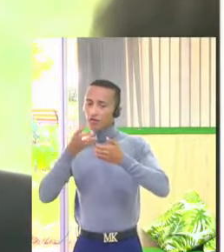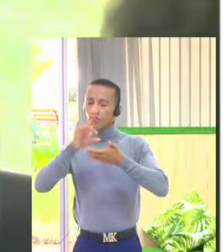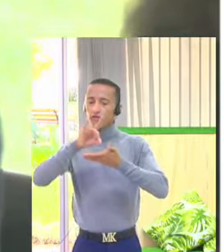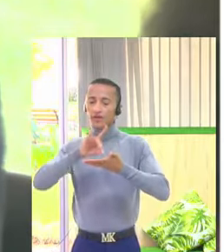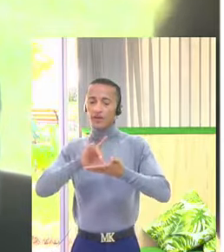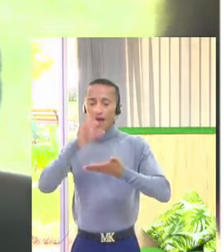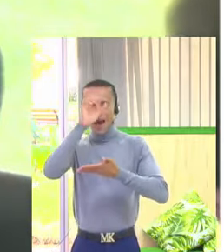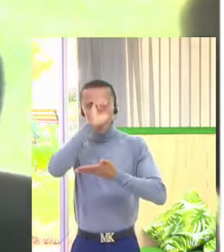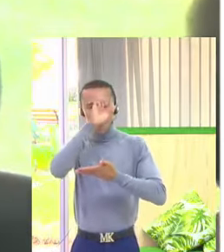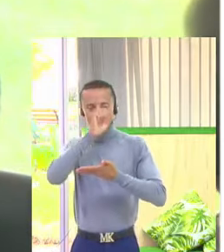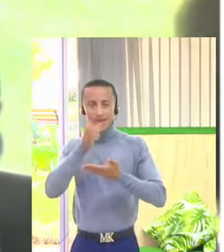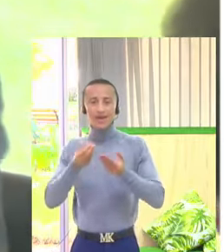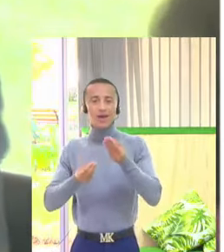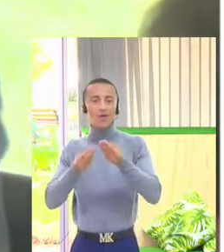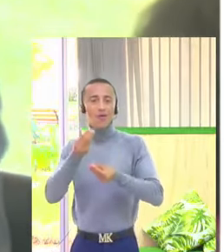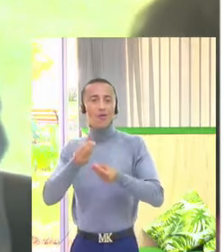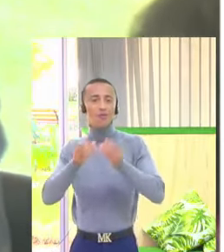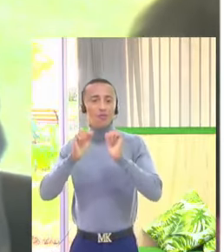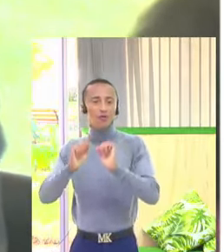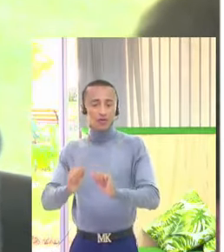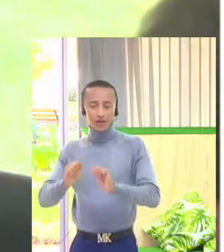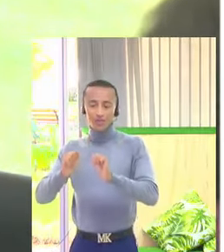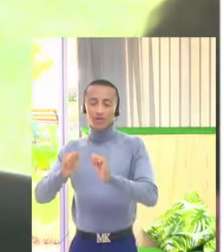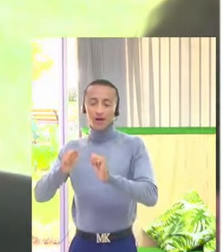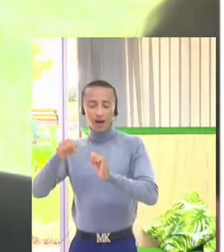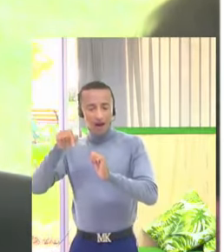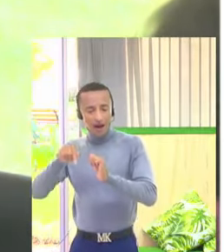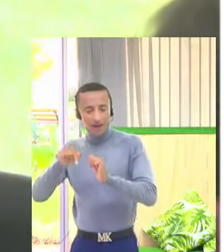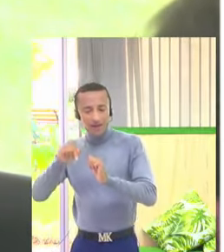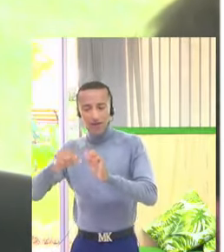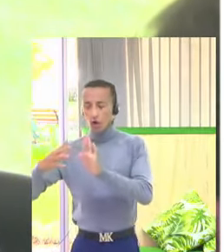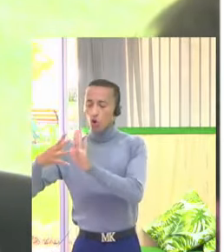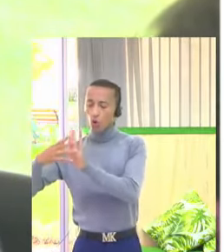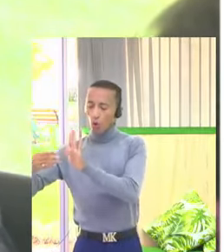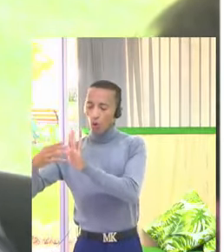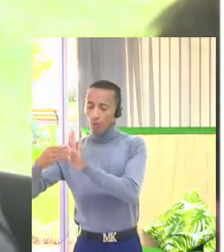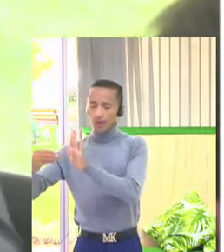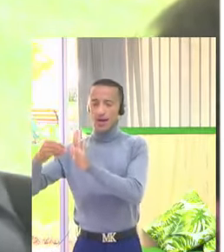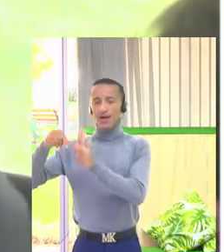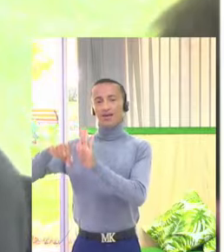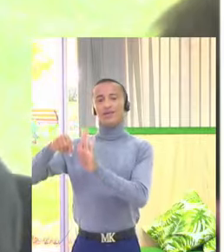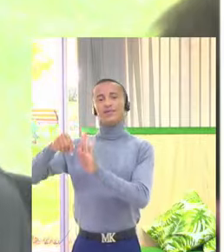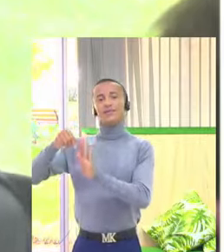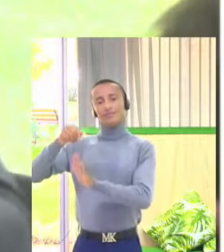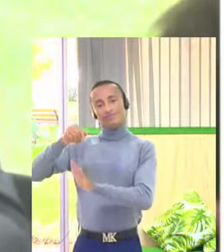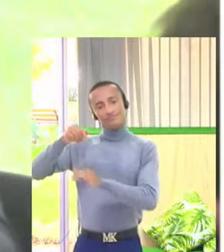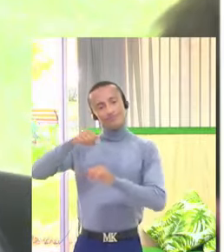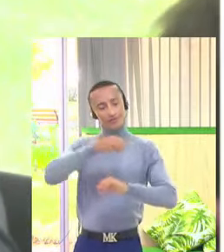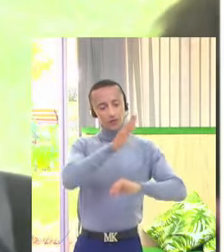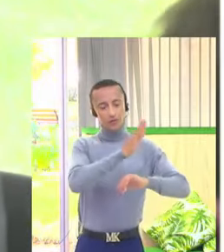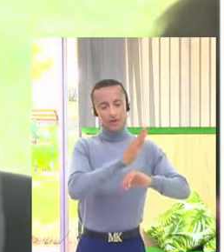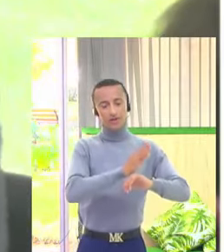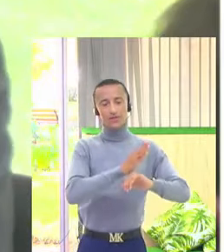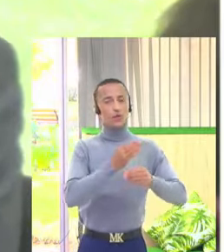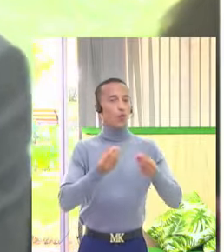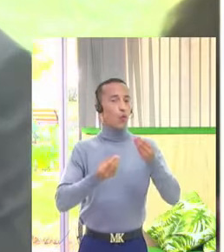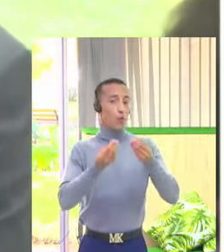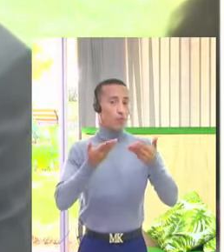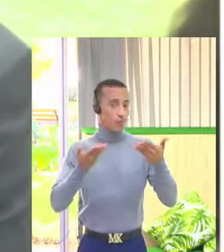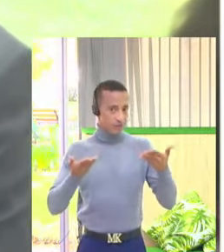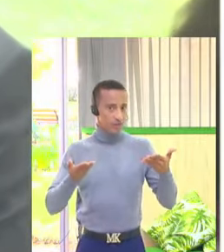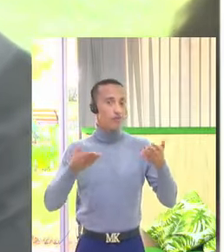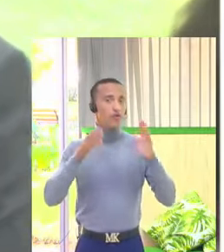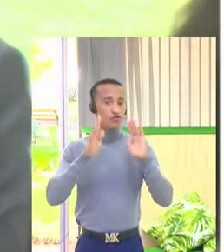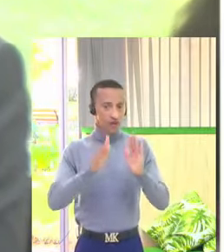experience, because as Anit pointed out, there are many areas where we have benefited from Brazil's experiences, and again, there are